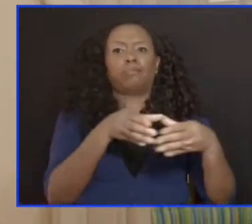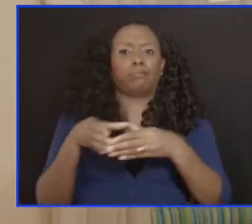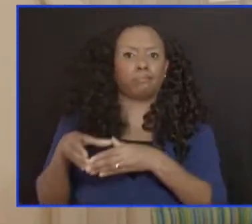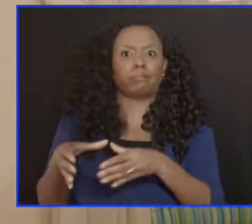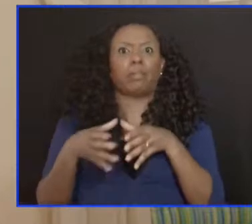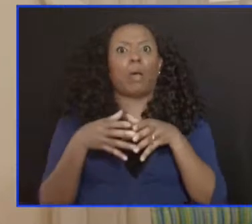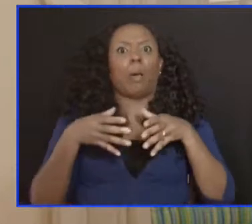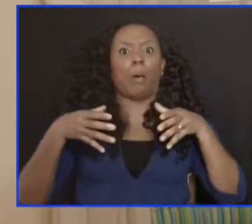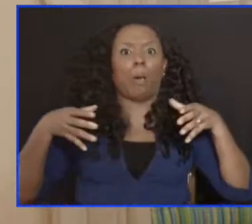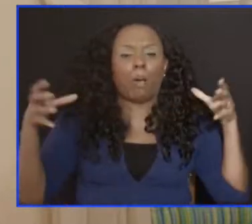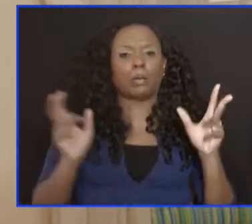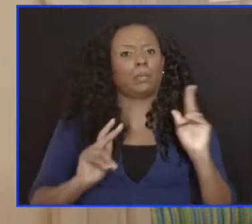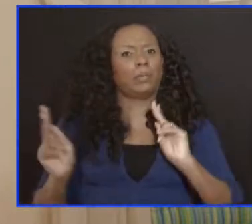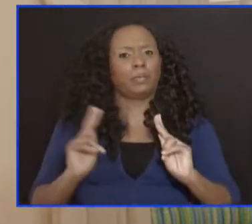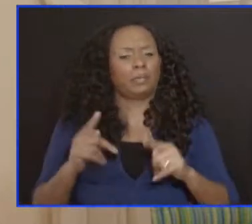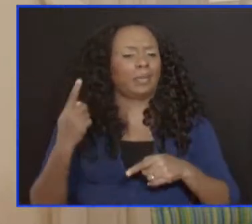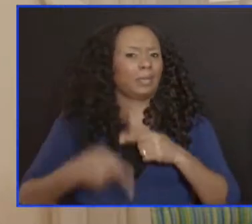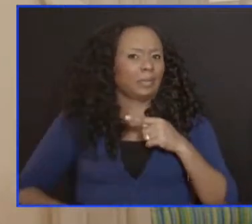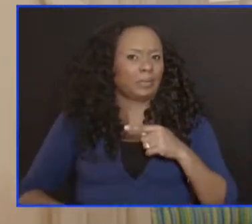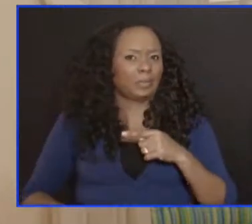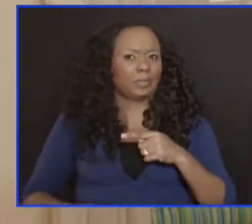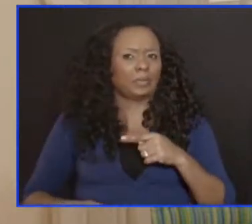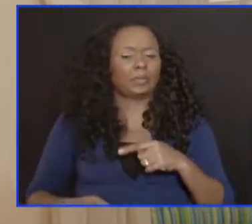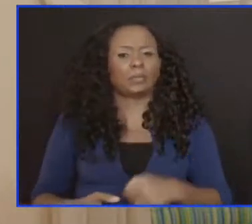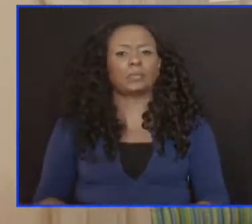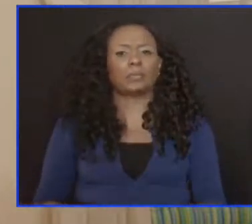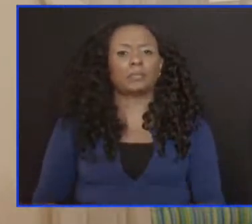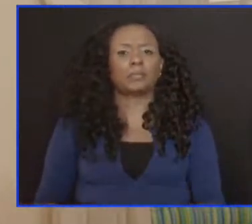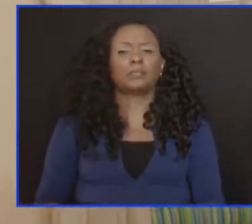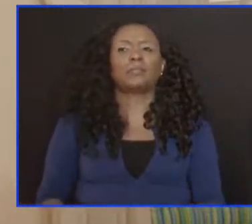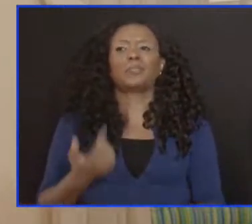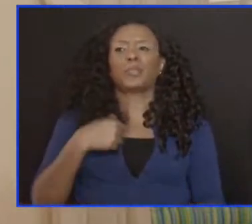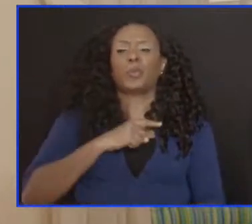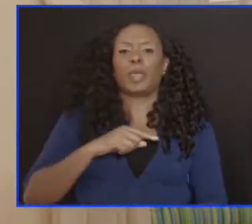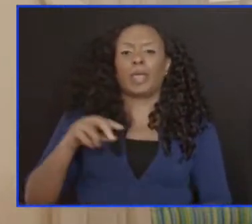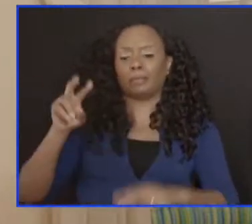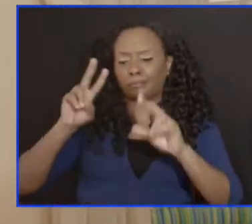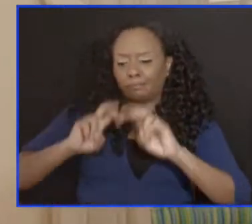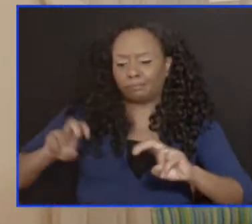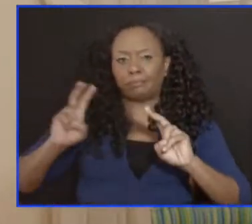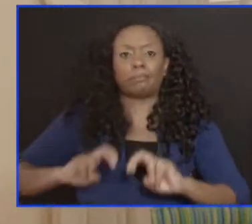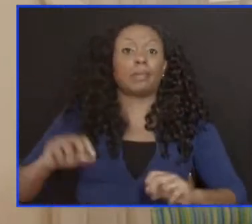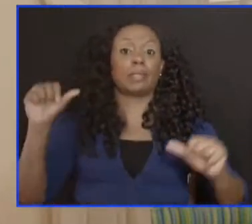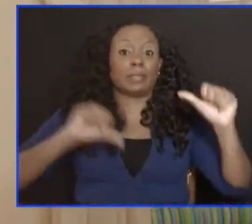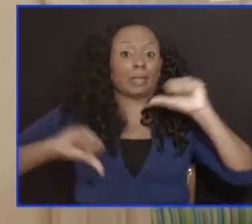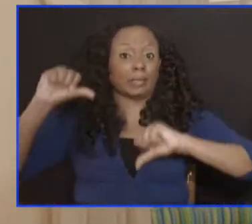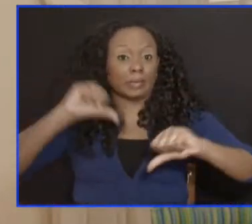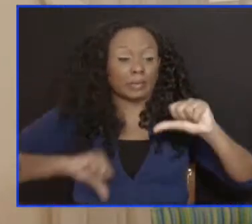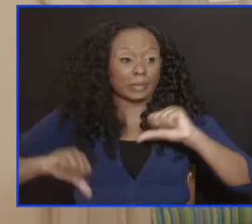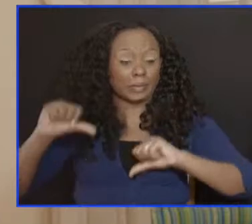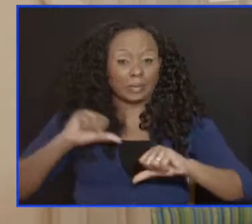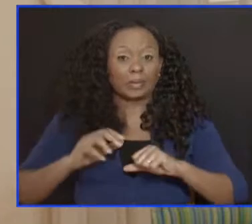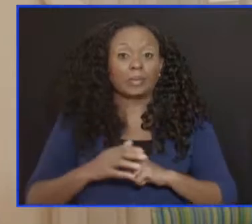routine quarantine. So we took the science into consideration, once again repeating that the